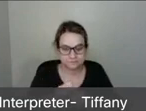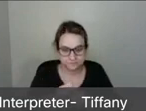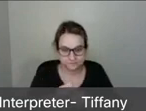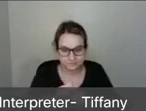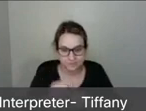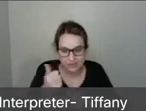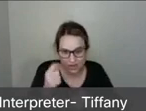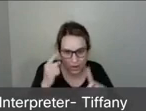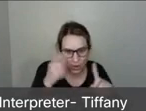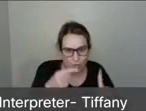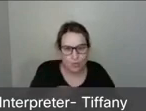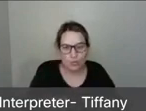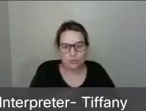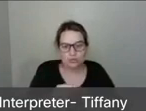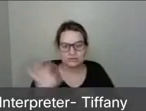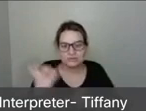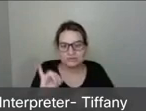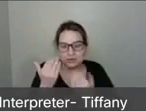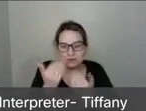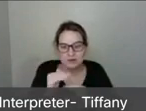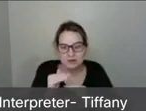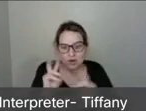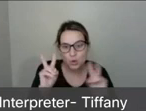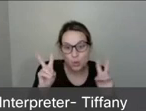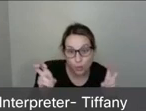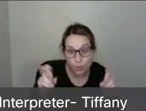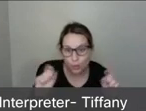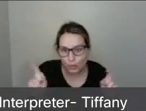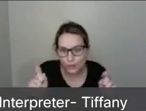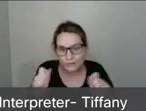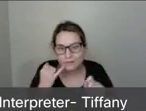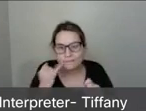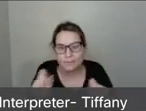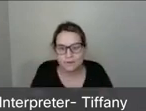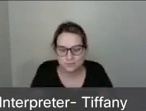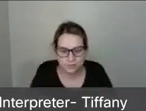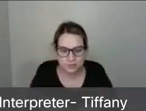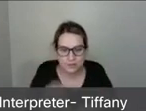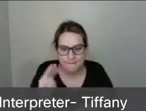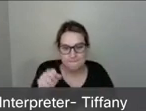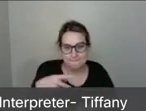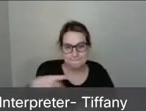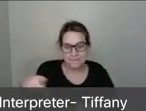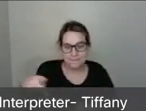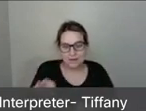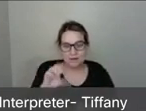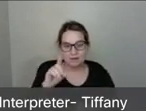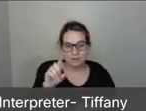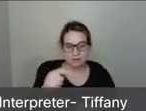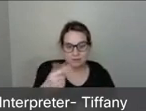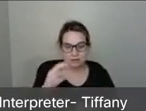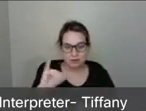other goals have similar limitations described as, quote, where practicable. Mapping consultant Doug Johnson